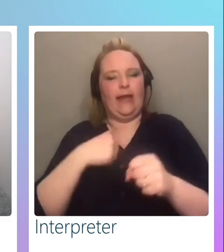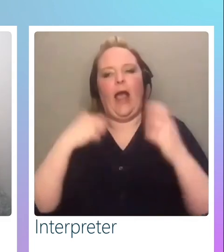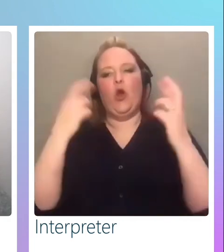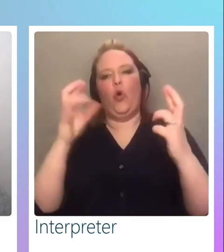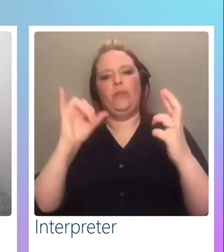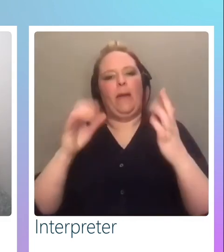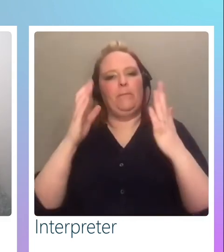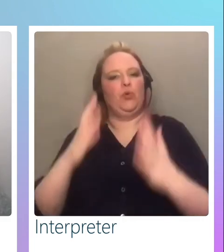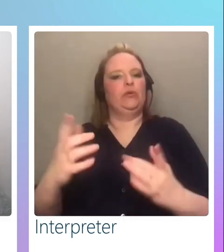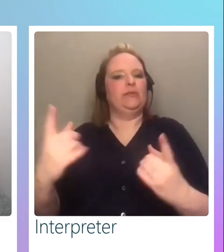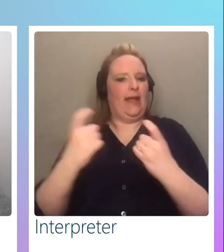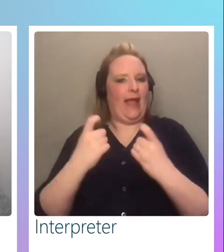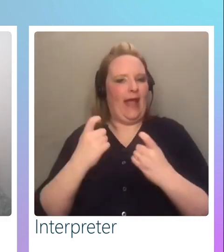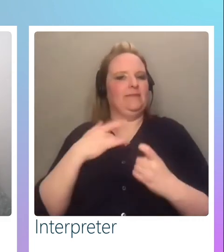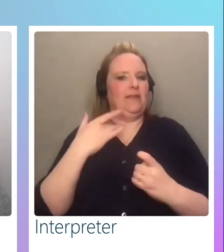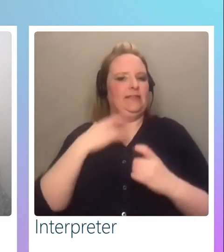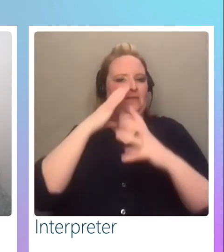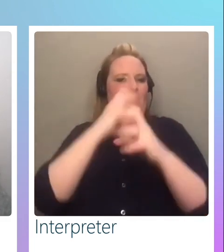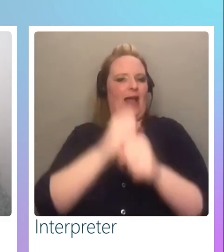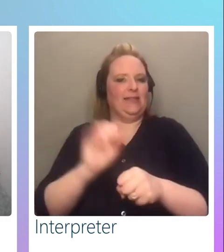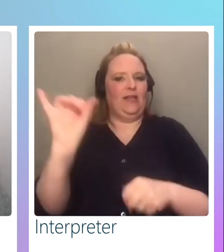who asked also does.